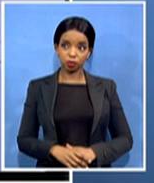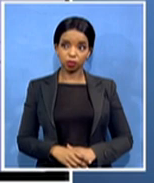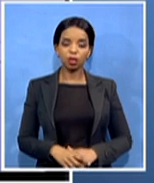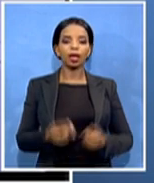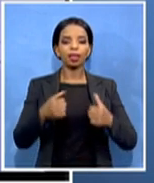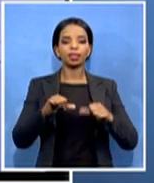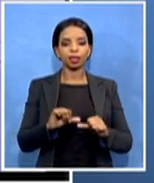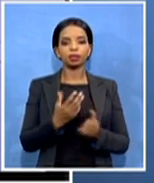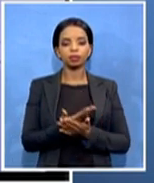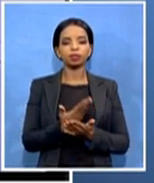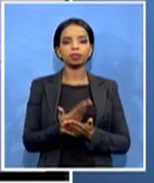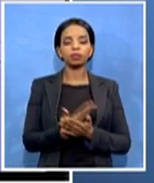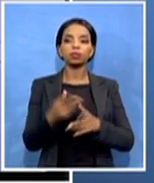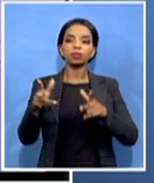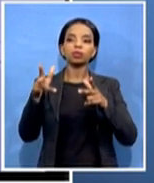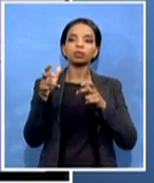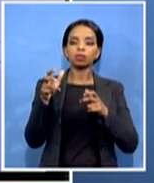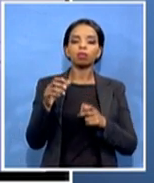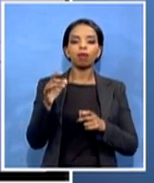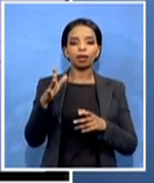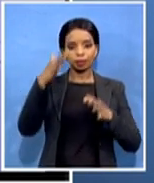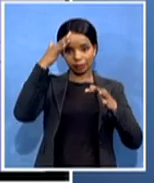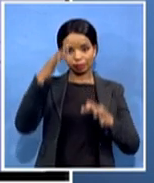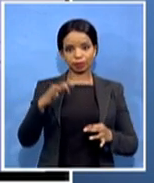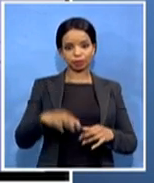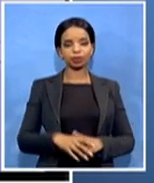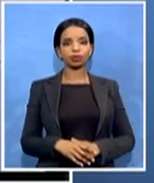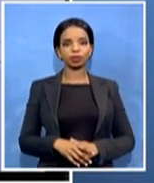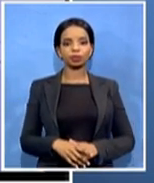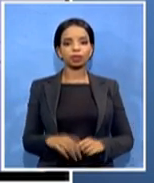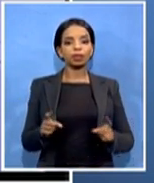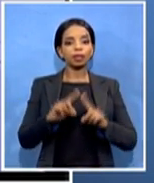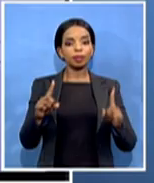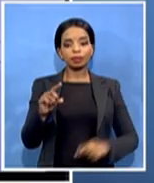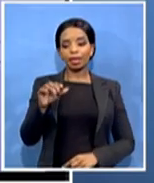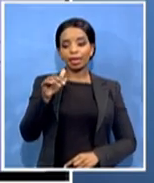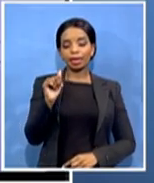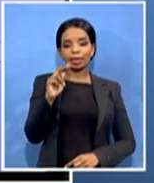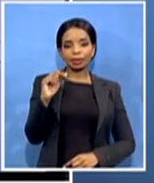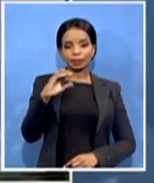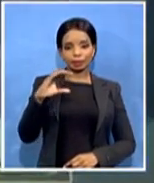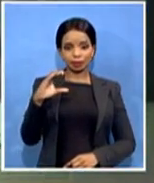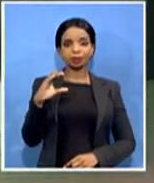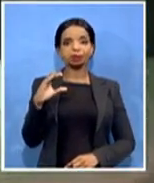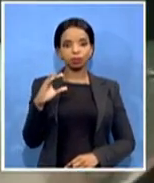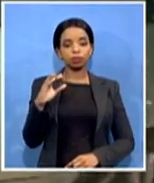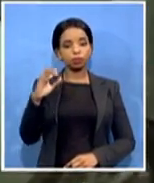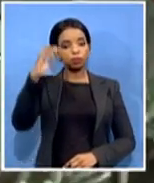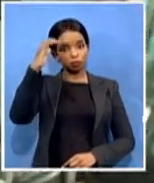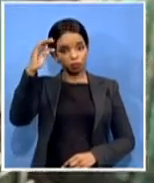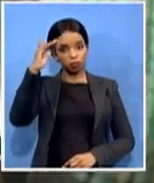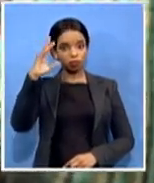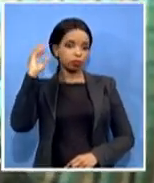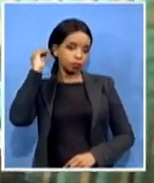happened. But as the ANC, taking into consideration that somehow